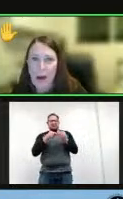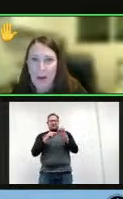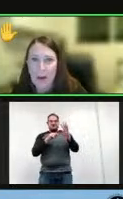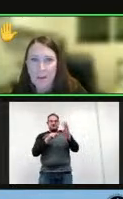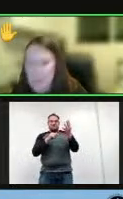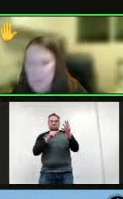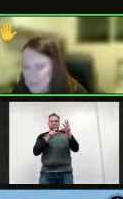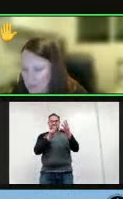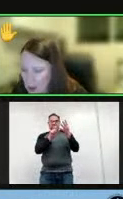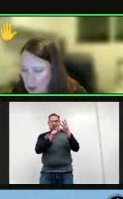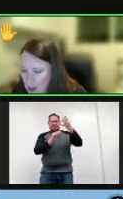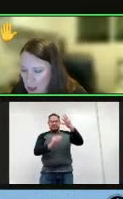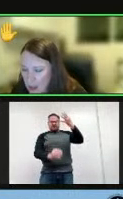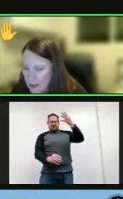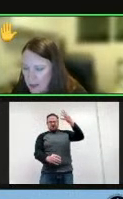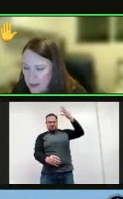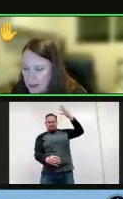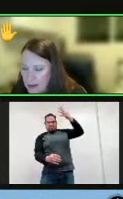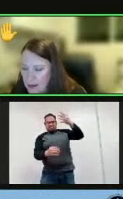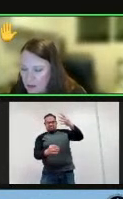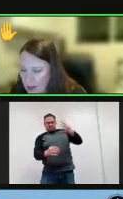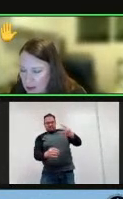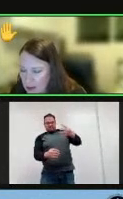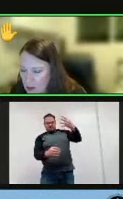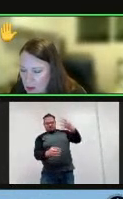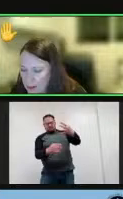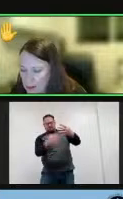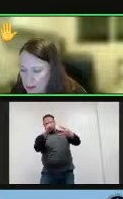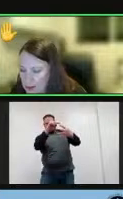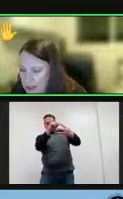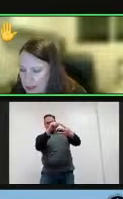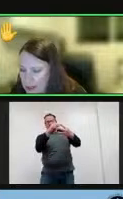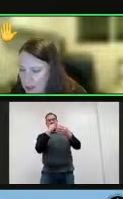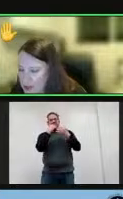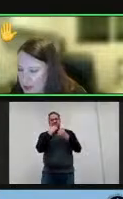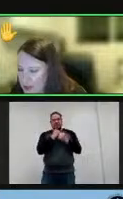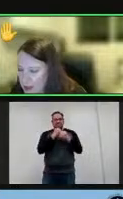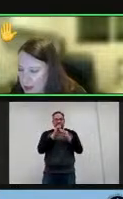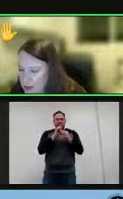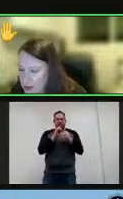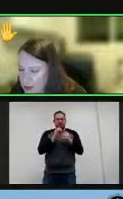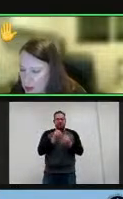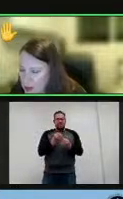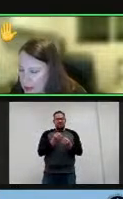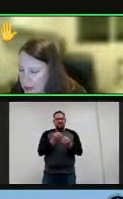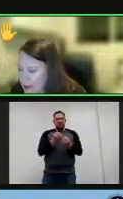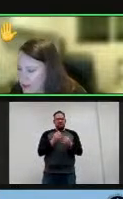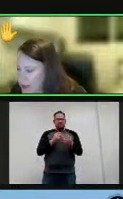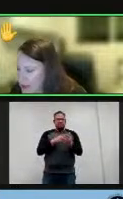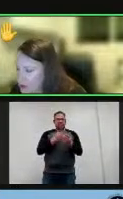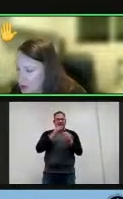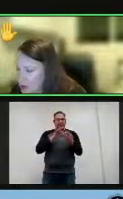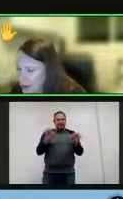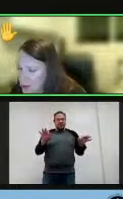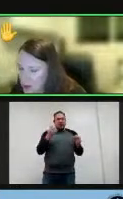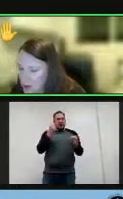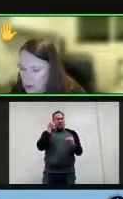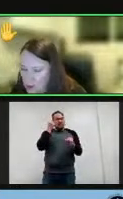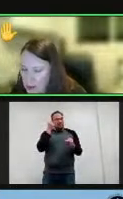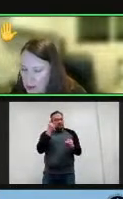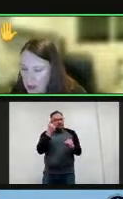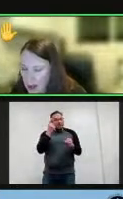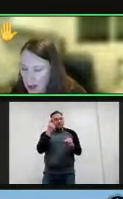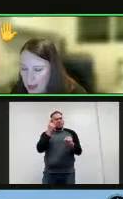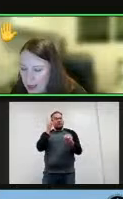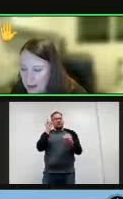the bottom. Okay. It says values by literacy understands the instructional needs of English language